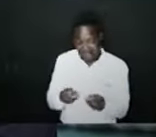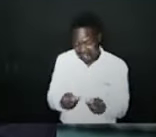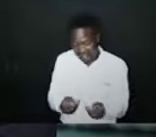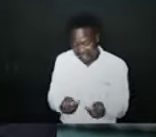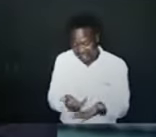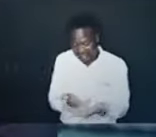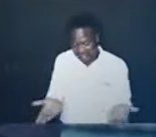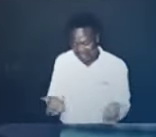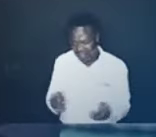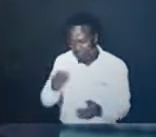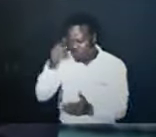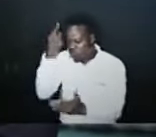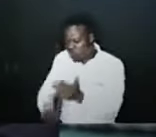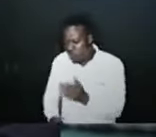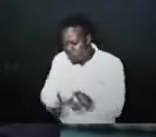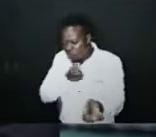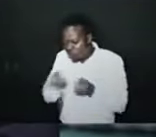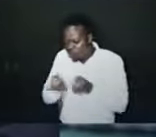land.